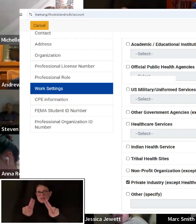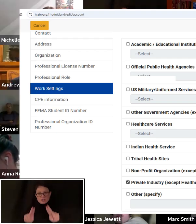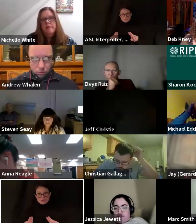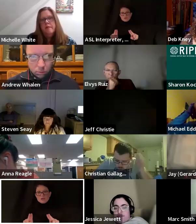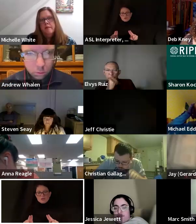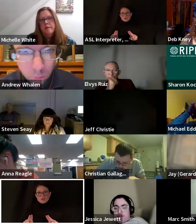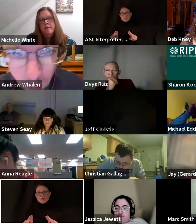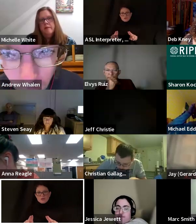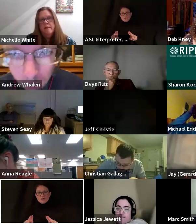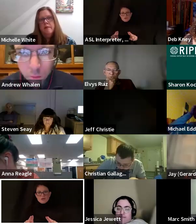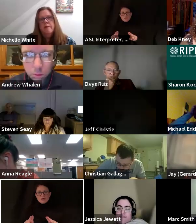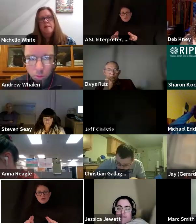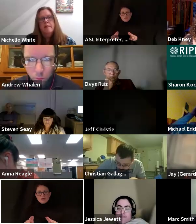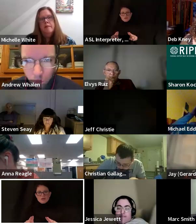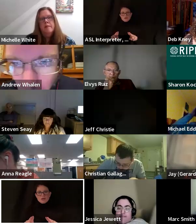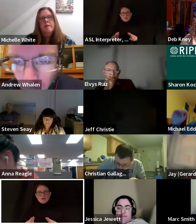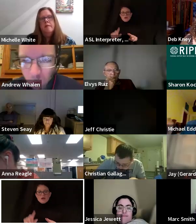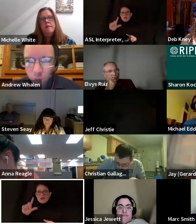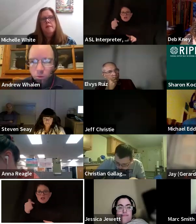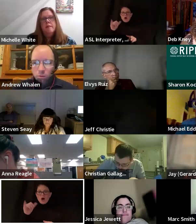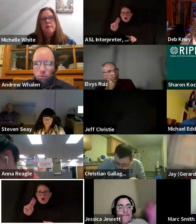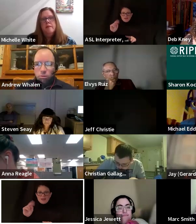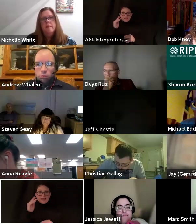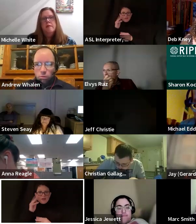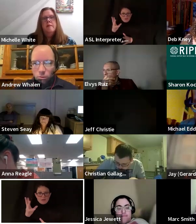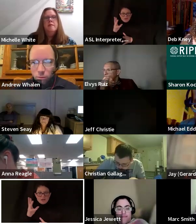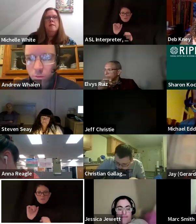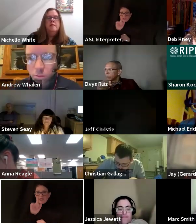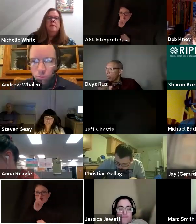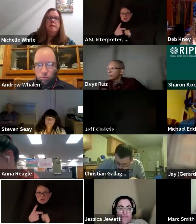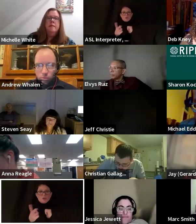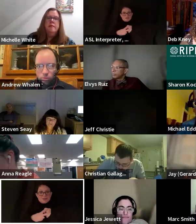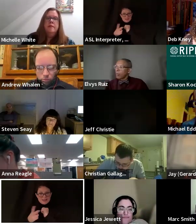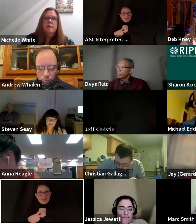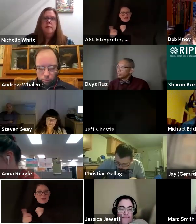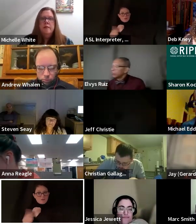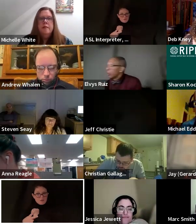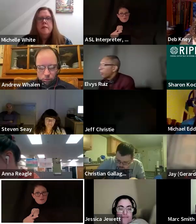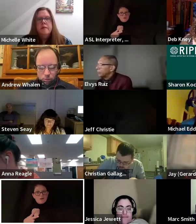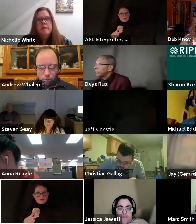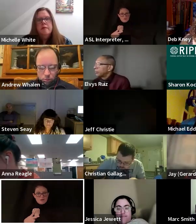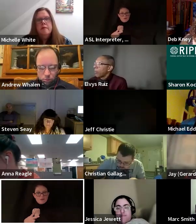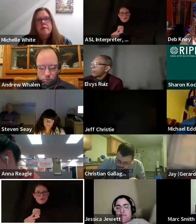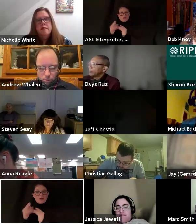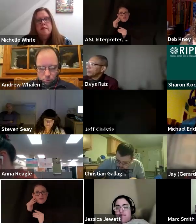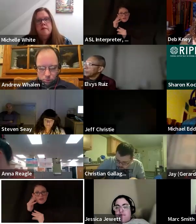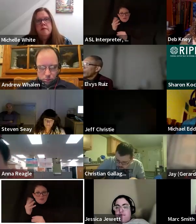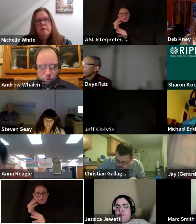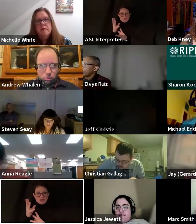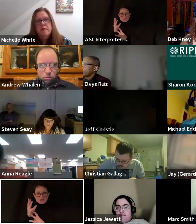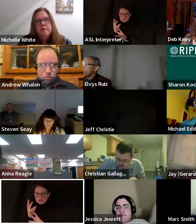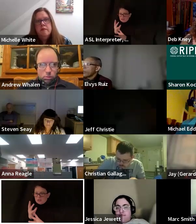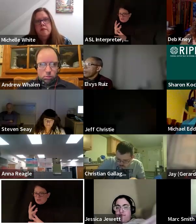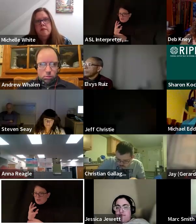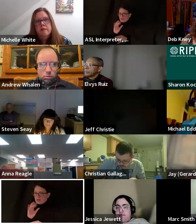registering, doing their login information, make sure that people are saving the information, because I think